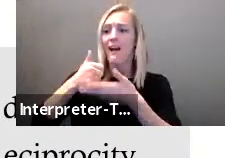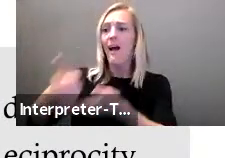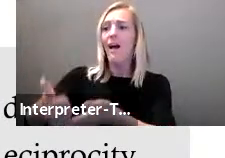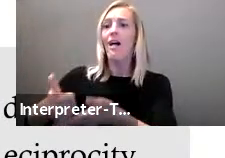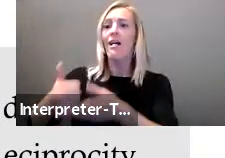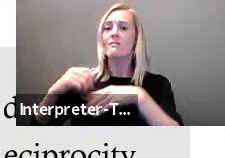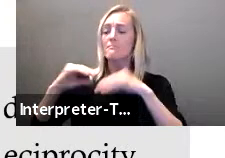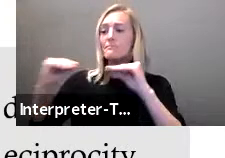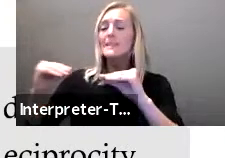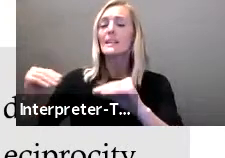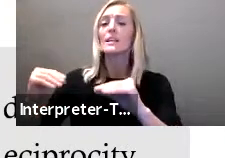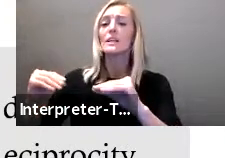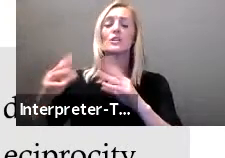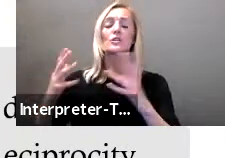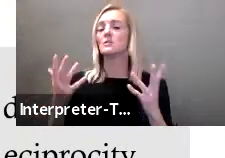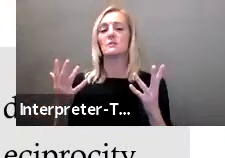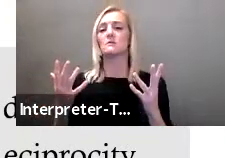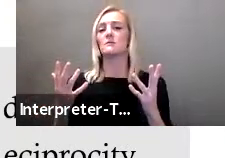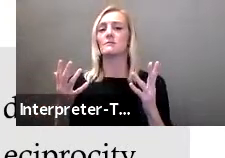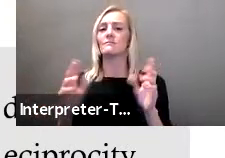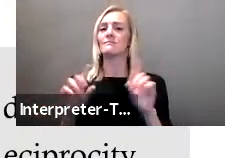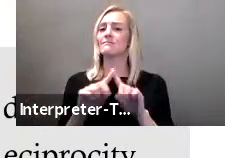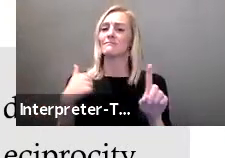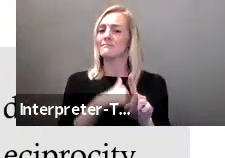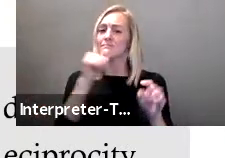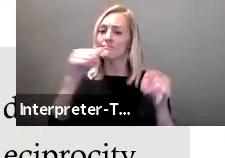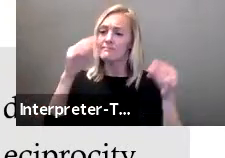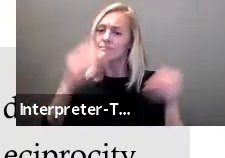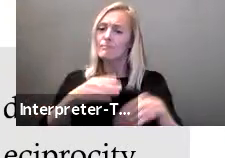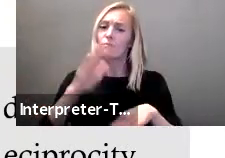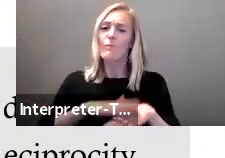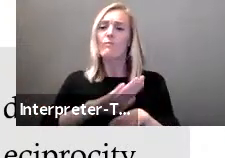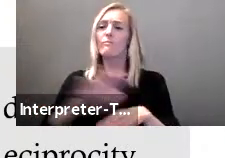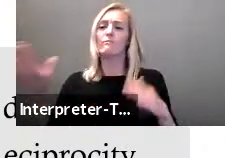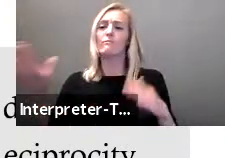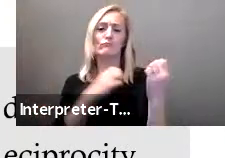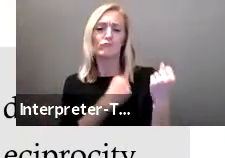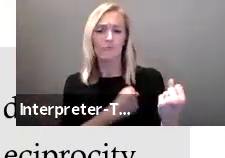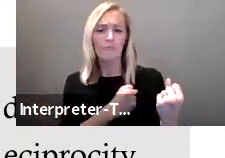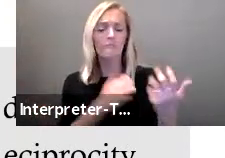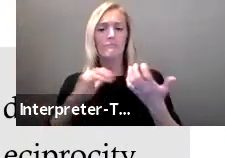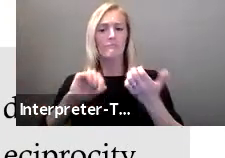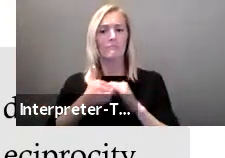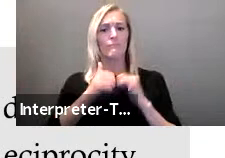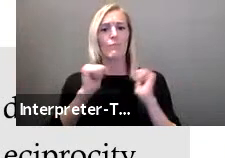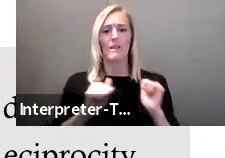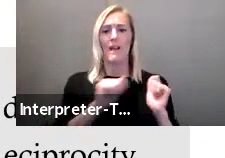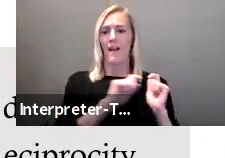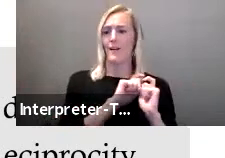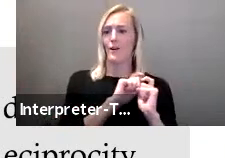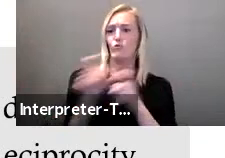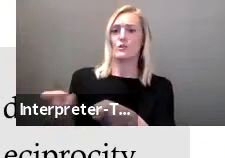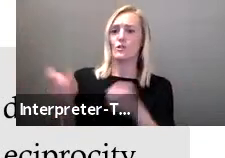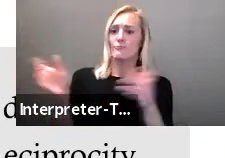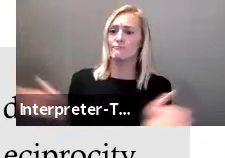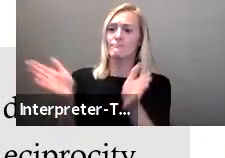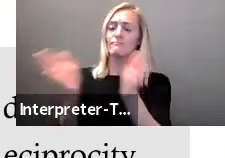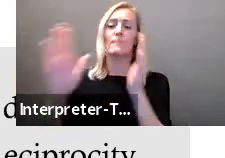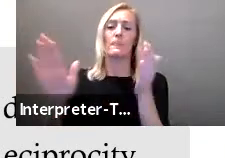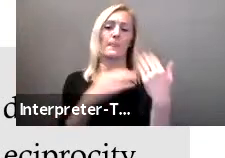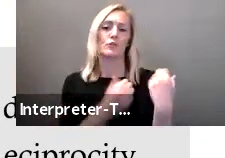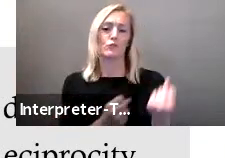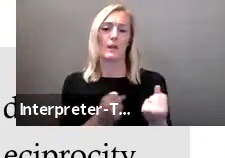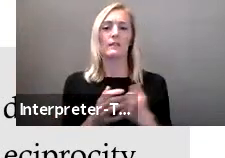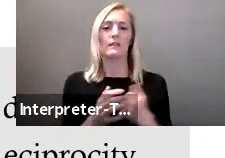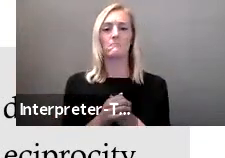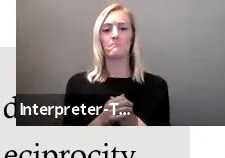do something, but we less often focus on the strengths of those communities and how we can contribute to those strengths to improve their health. And